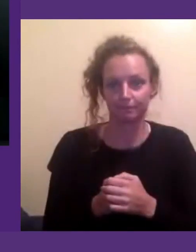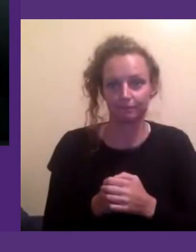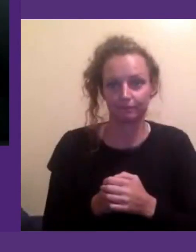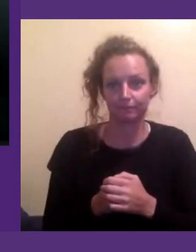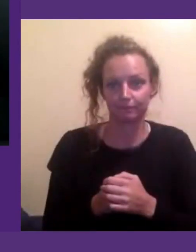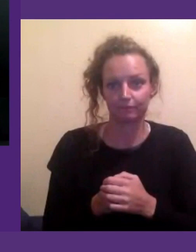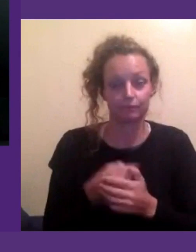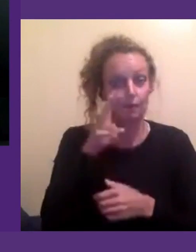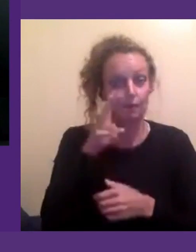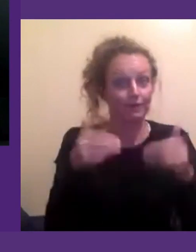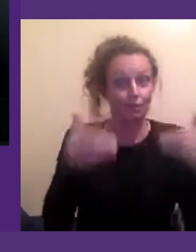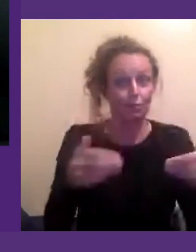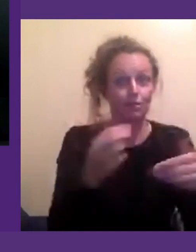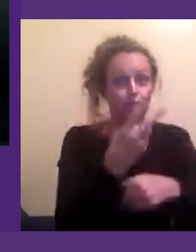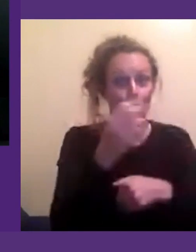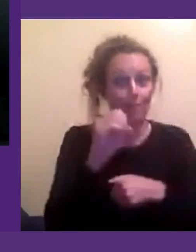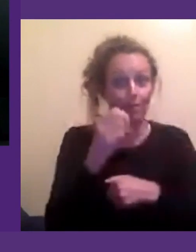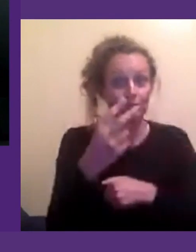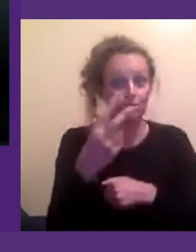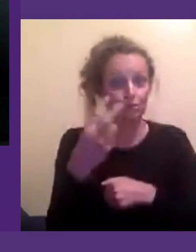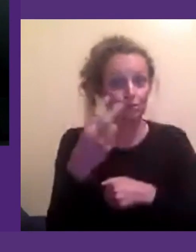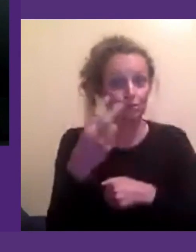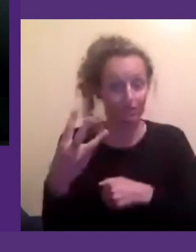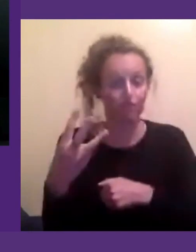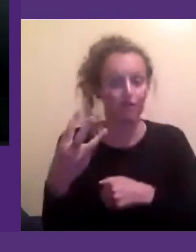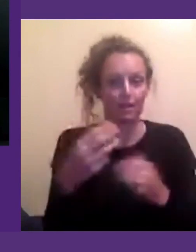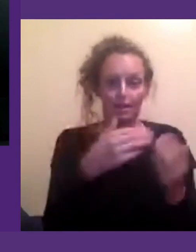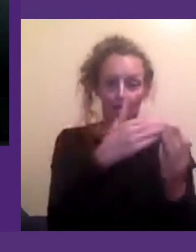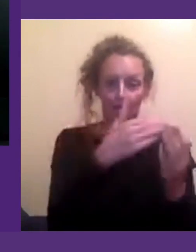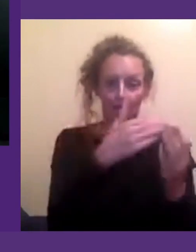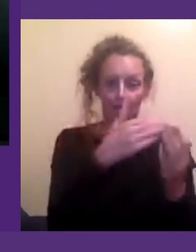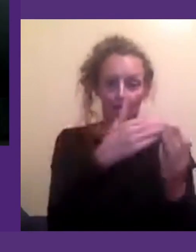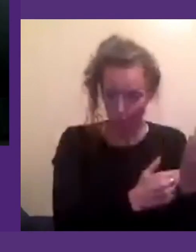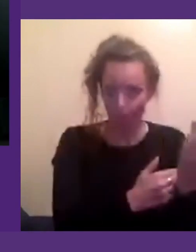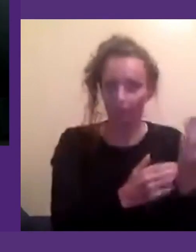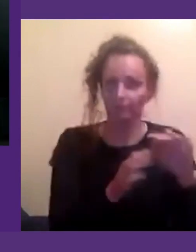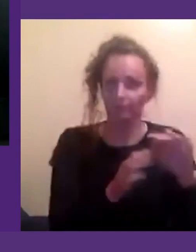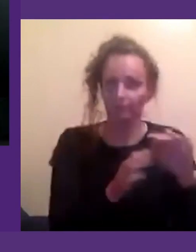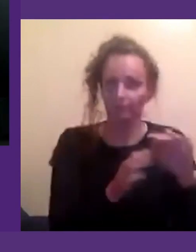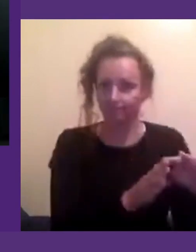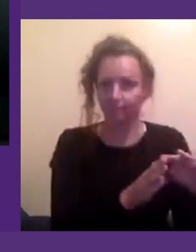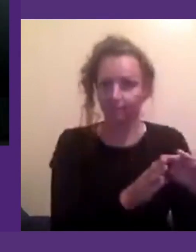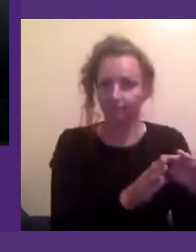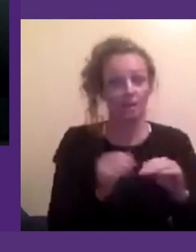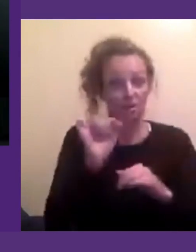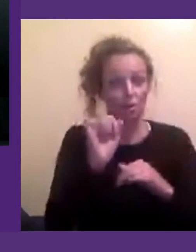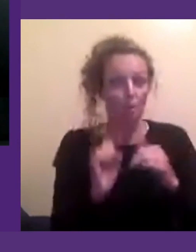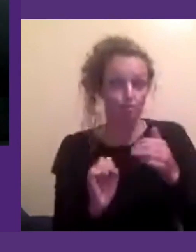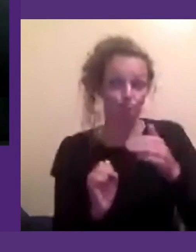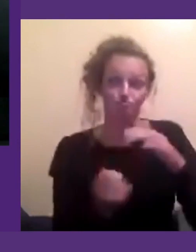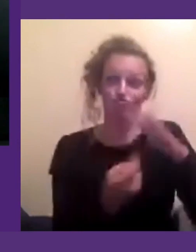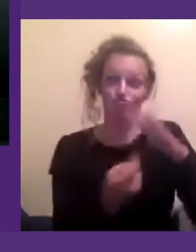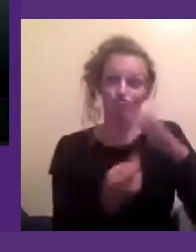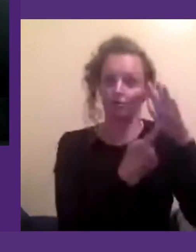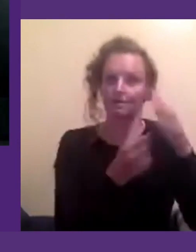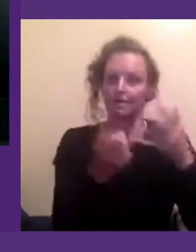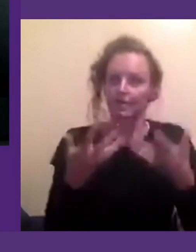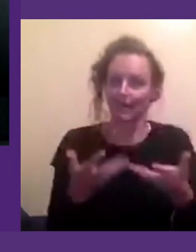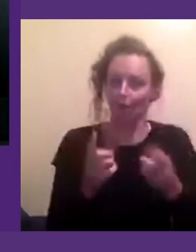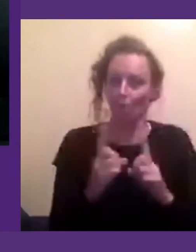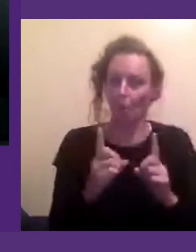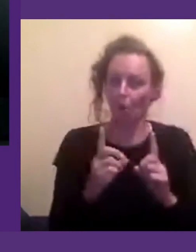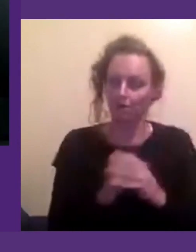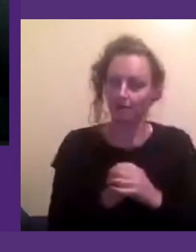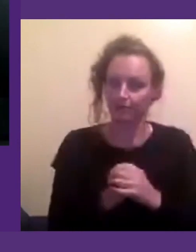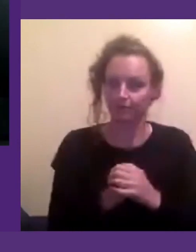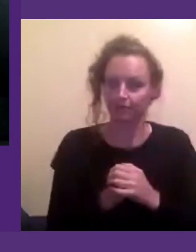there a particular priority for you in the work that you're doing there? Yeah, definitely. So we have some fantastic off-screen disabled talent in